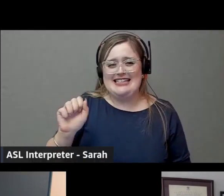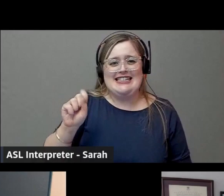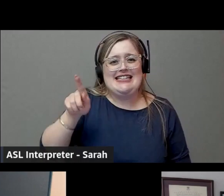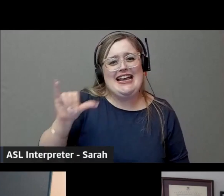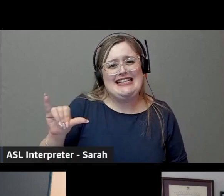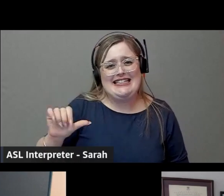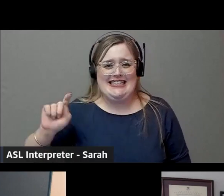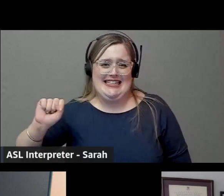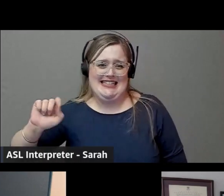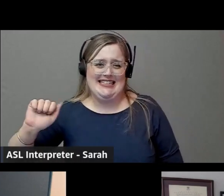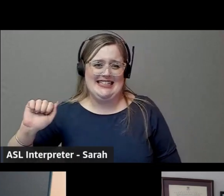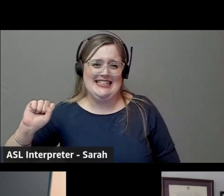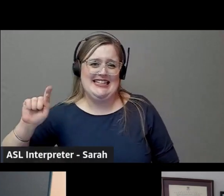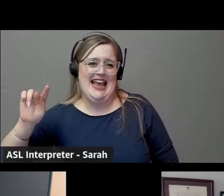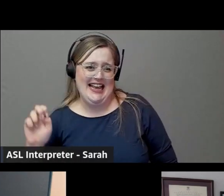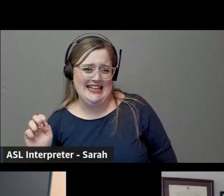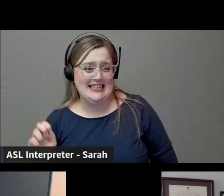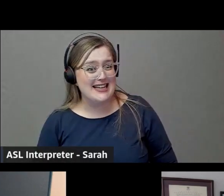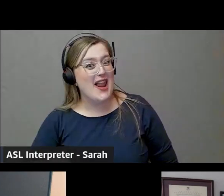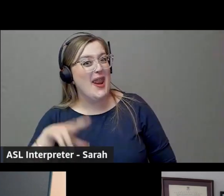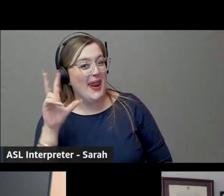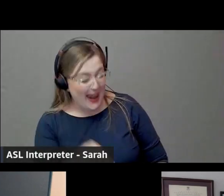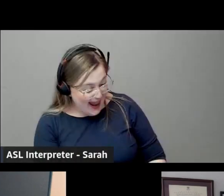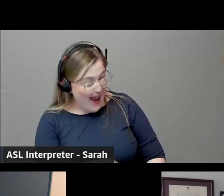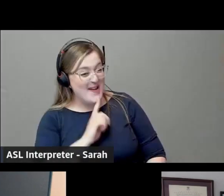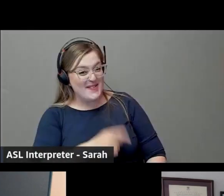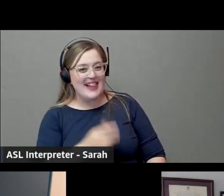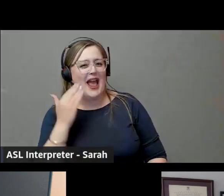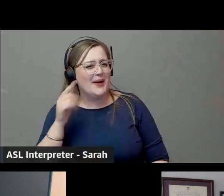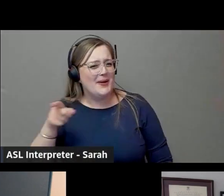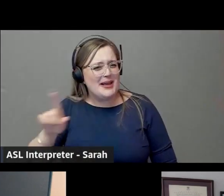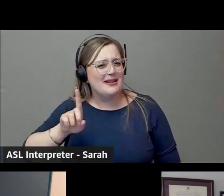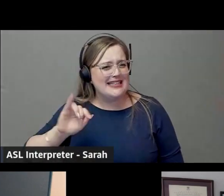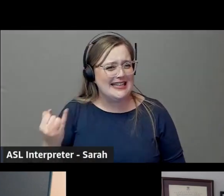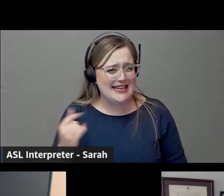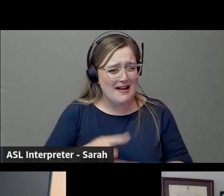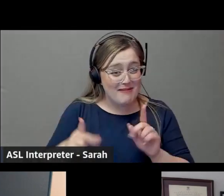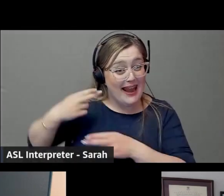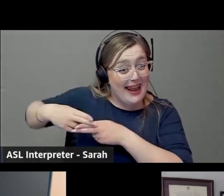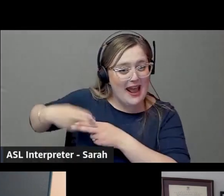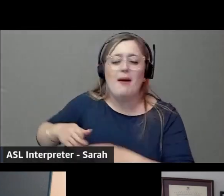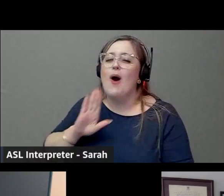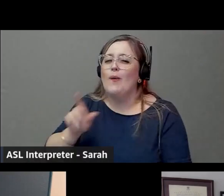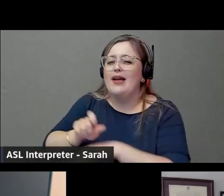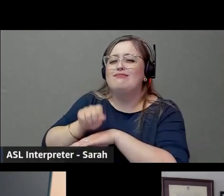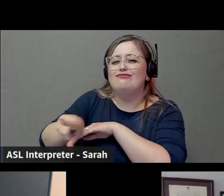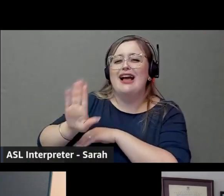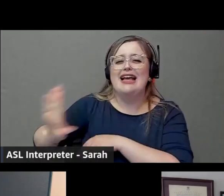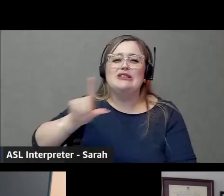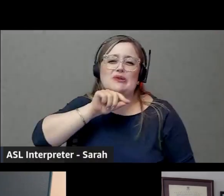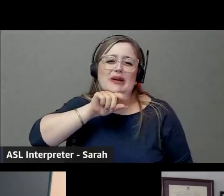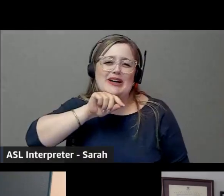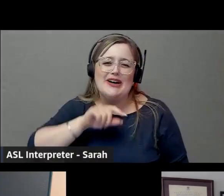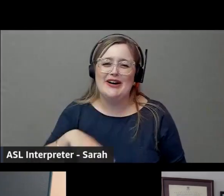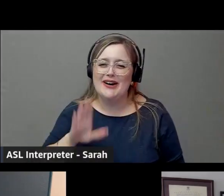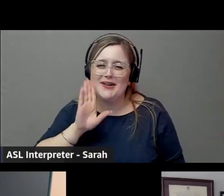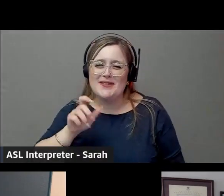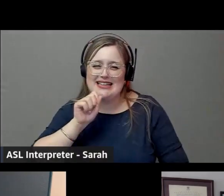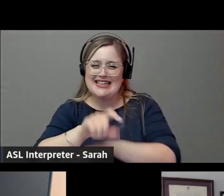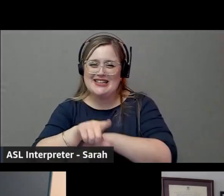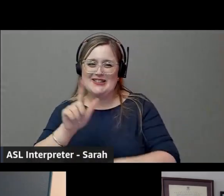No, I didn't know this about him. I knew he was a DJ, but I didn't know the name. I will send you his Twitter. I will send you his Twitter later.